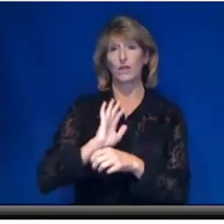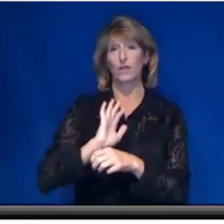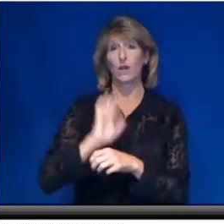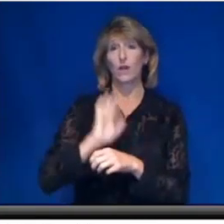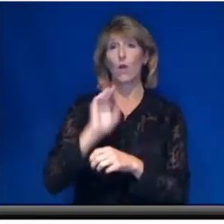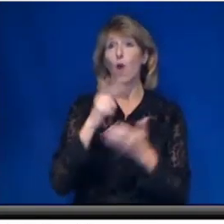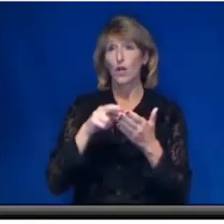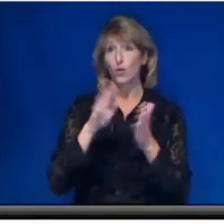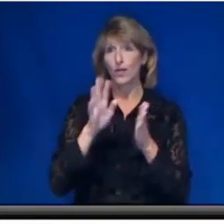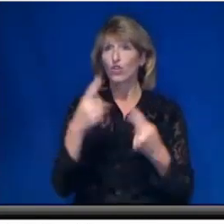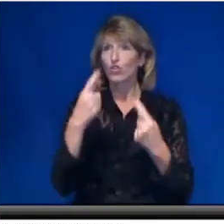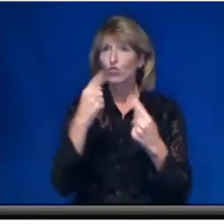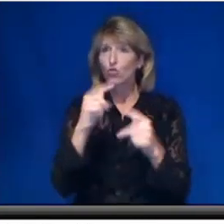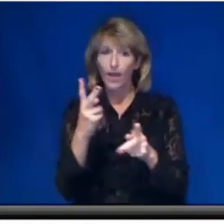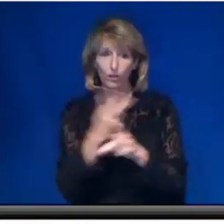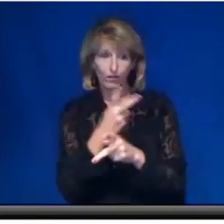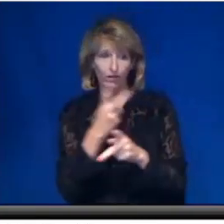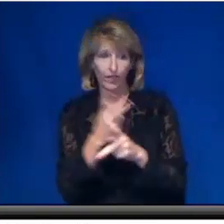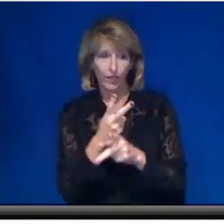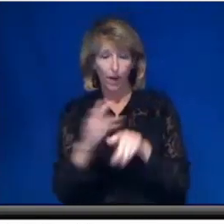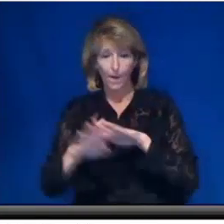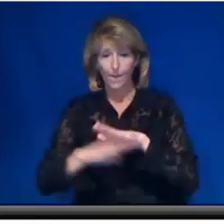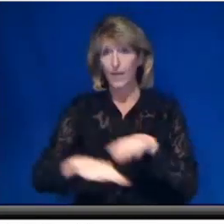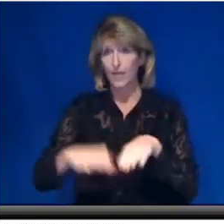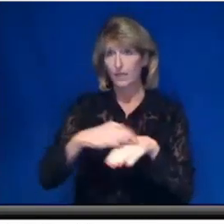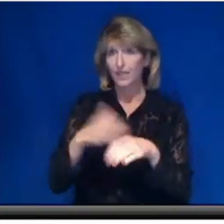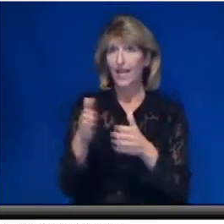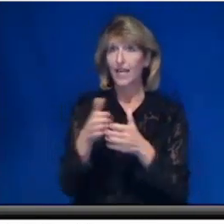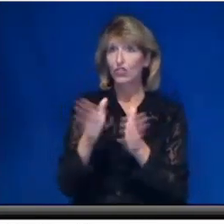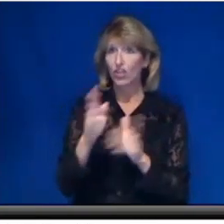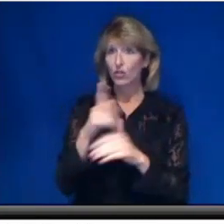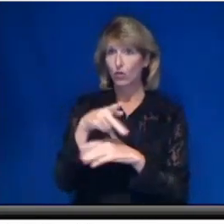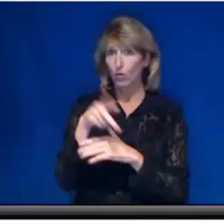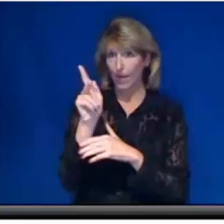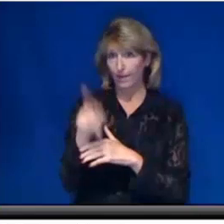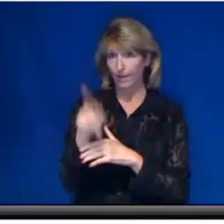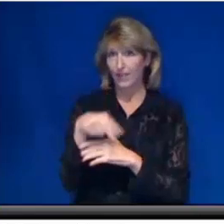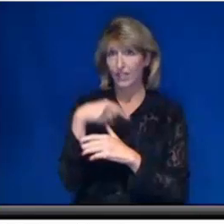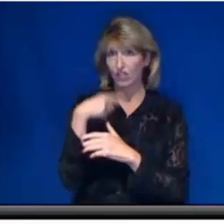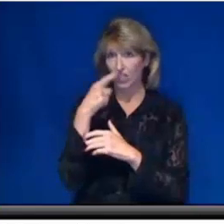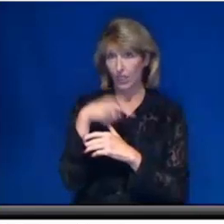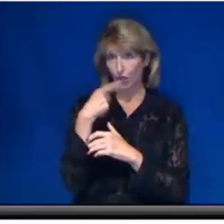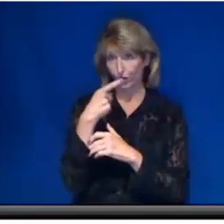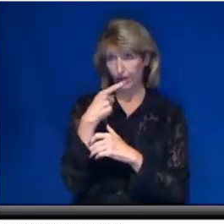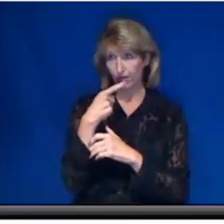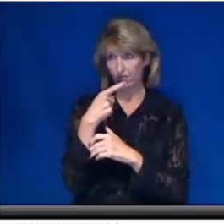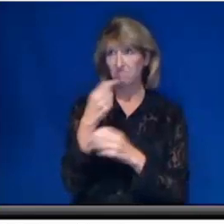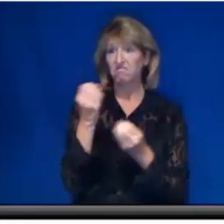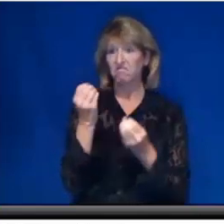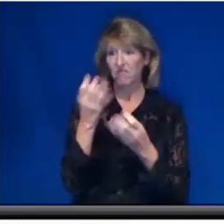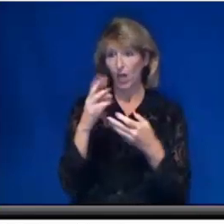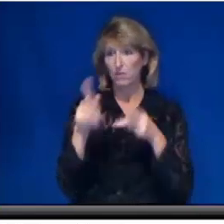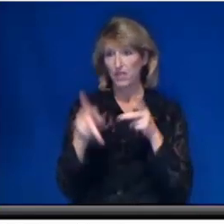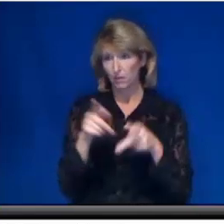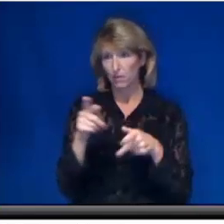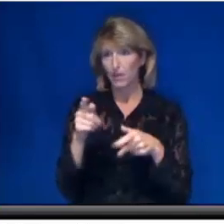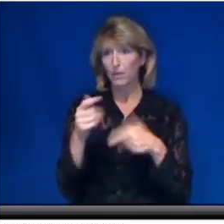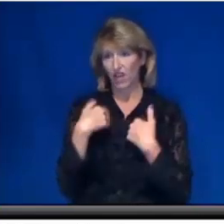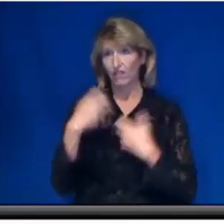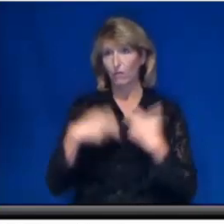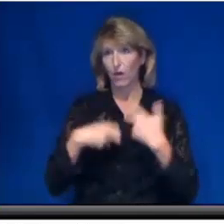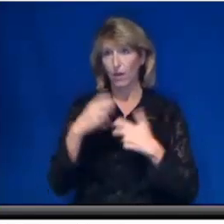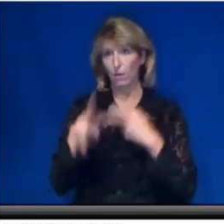In 1994, many years ago, one researcher tried to figure out, based on the general population of hearing